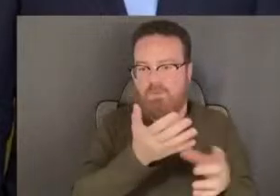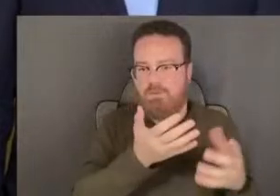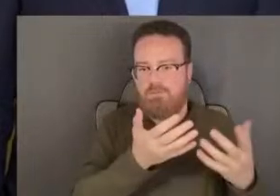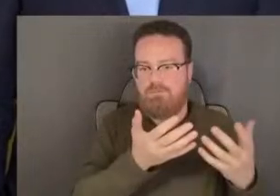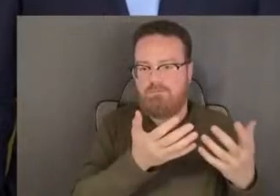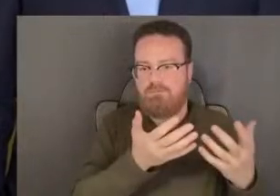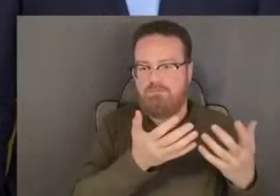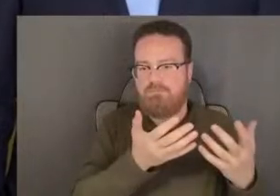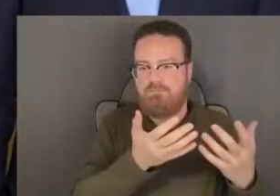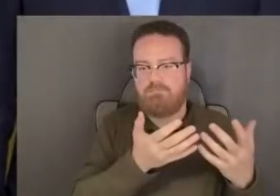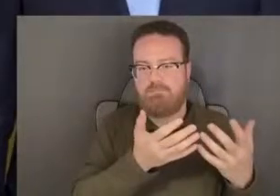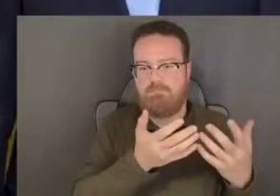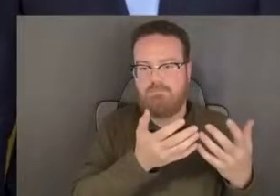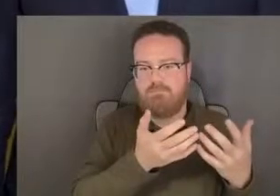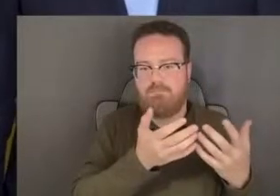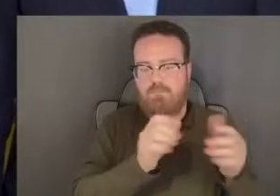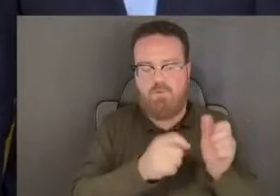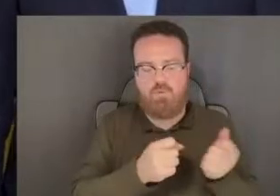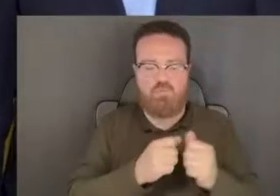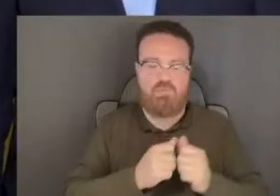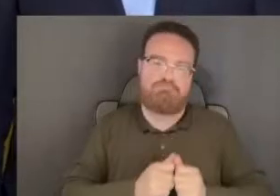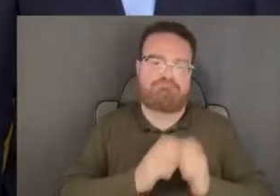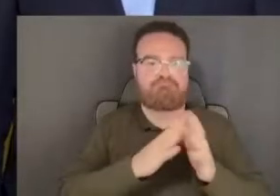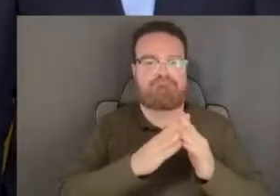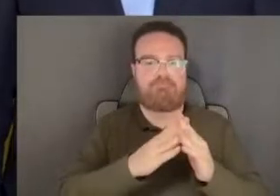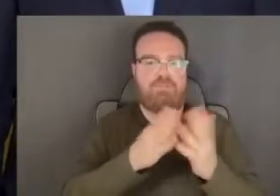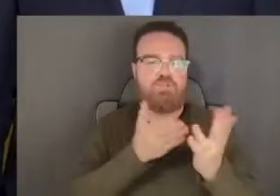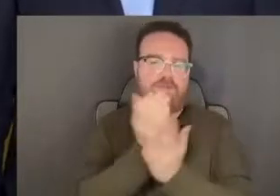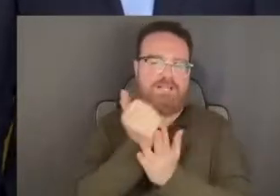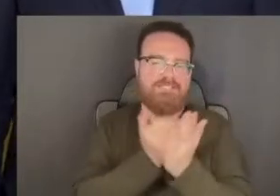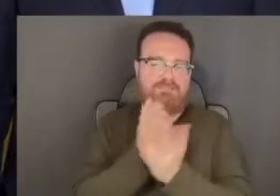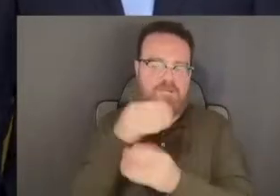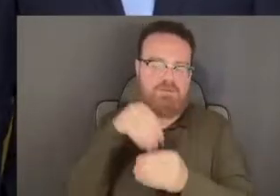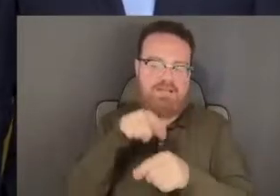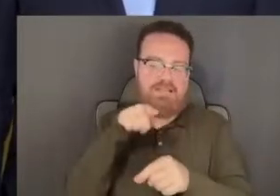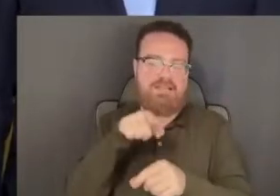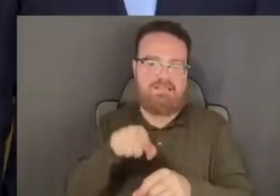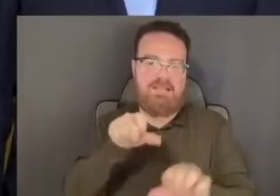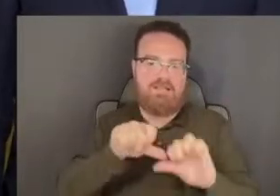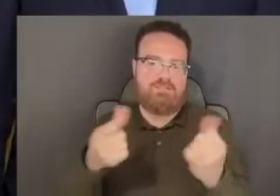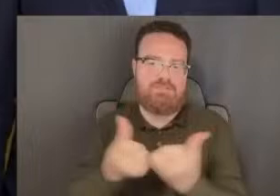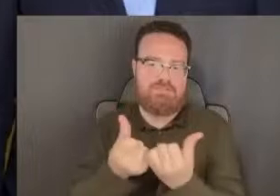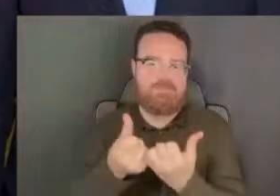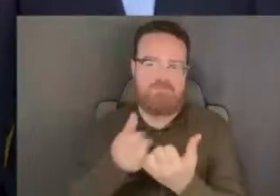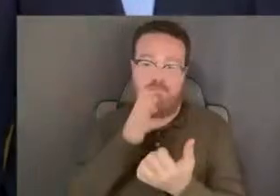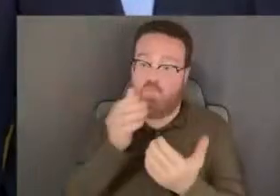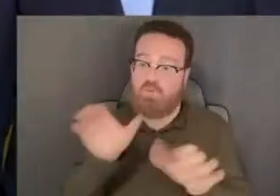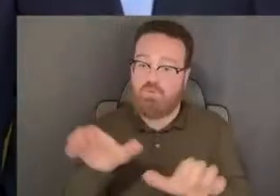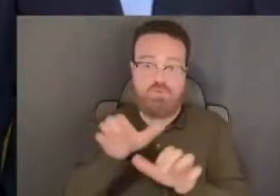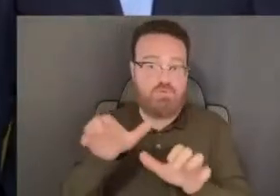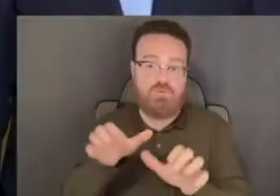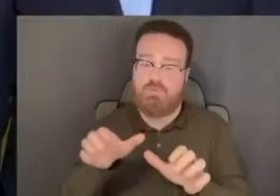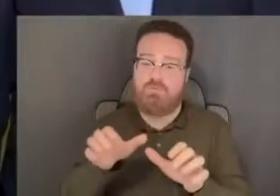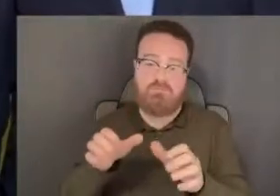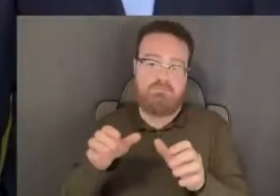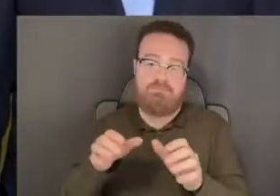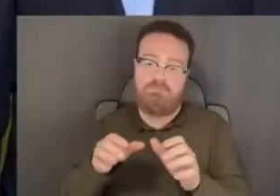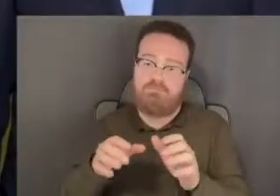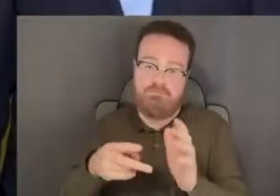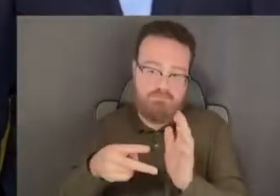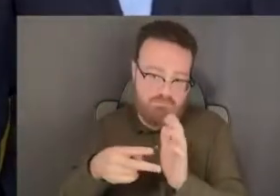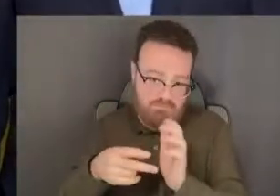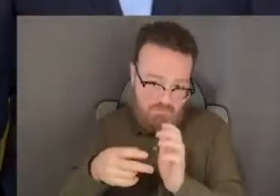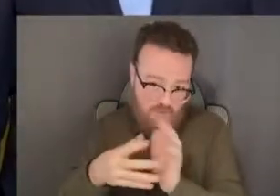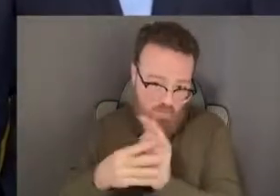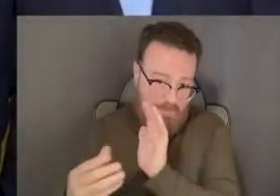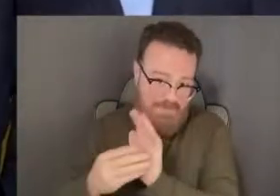to this agency. We're going to do replicated science. We're going to restore gold standard science so we know what's in our